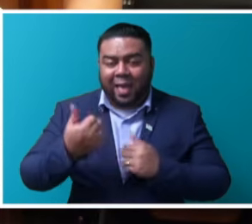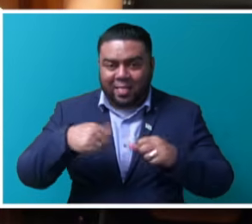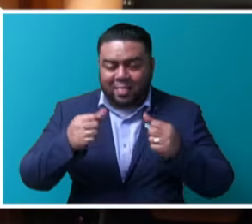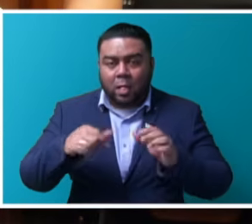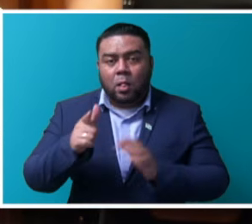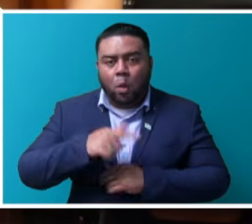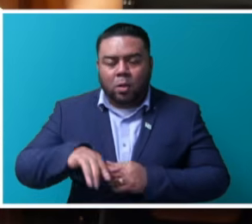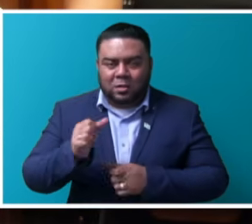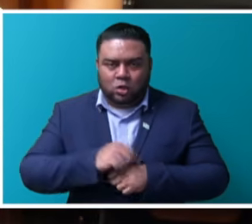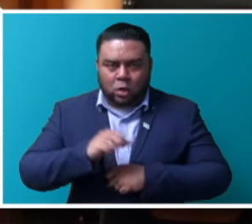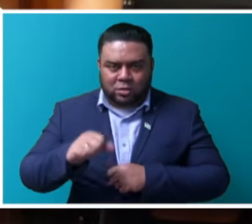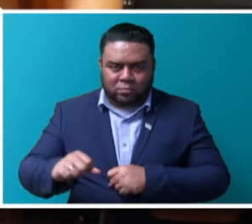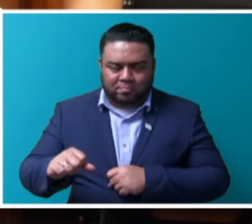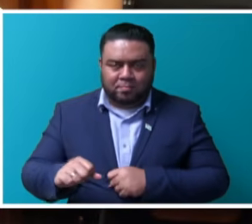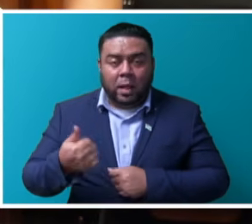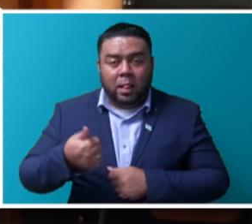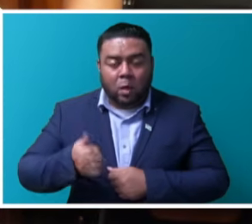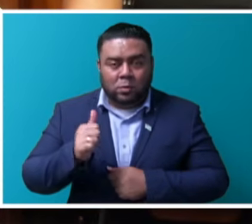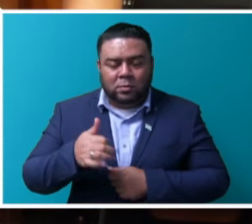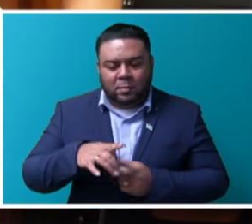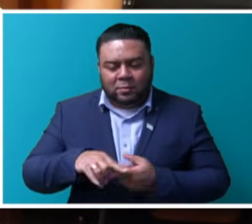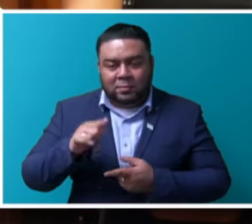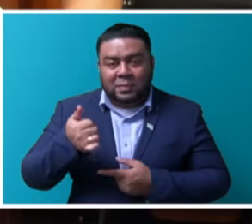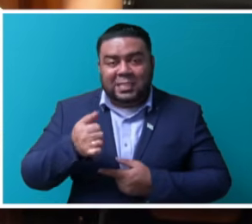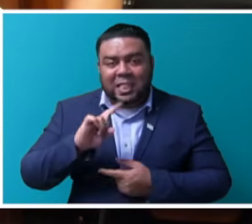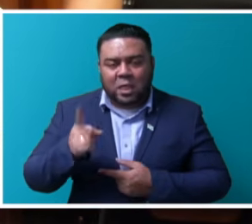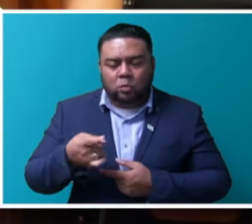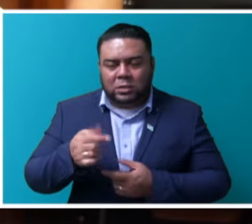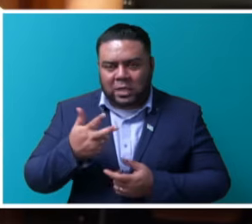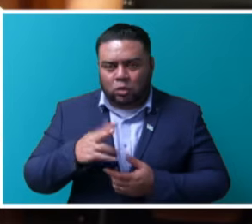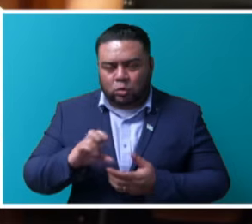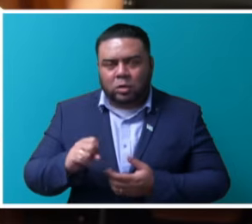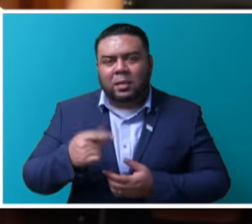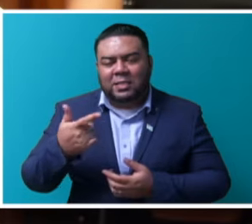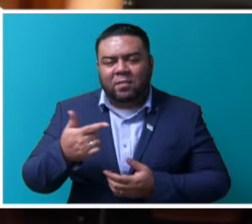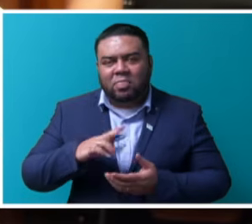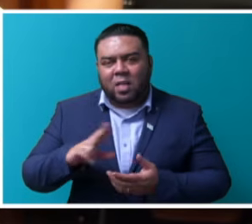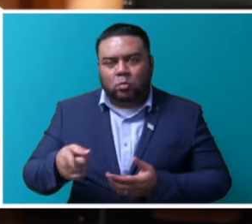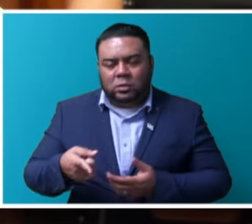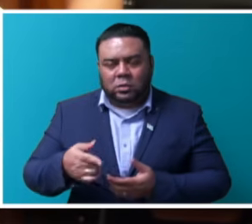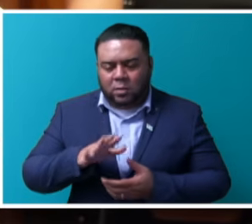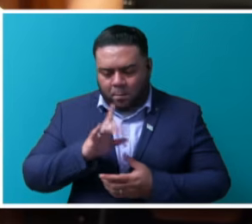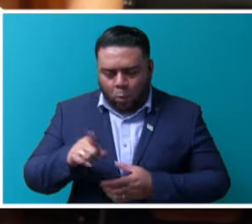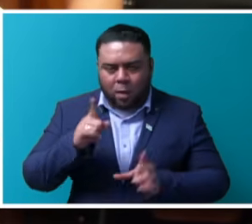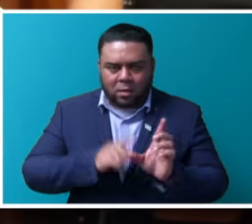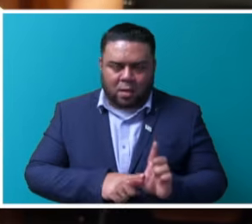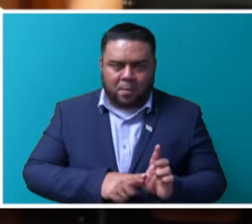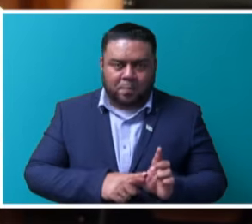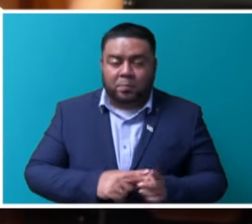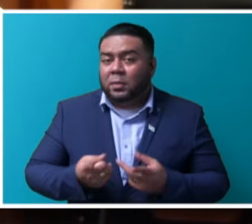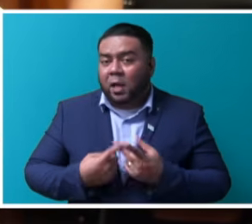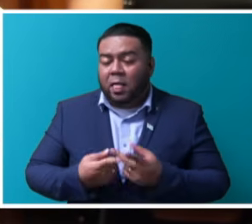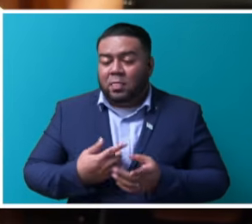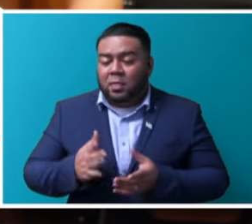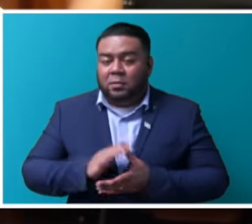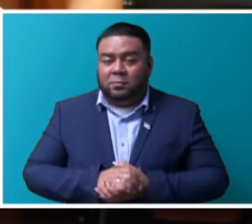scholarship, the scholarship allowance will be increased from 6,800 to 7,600 per annum. For other merit-based